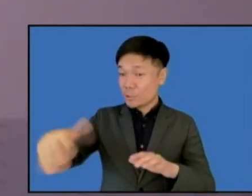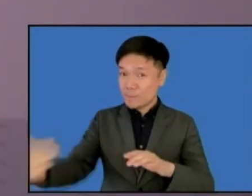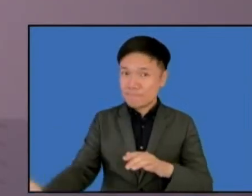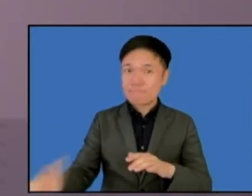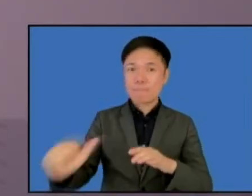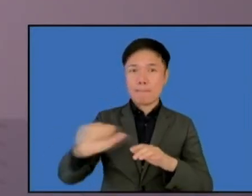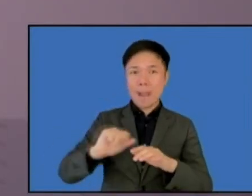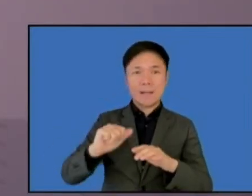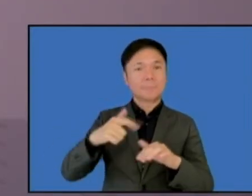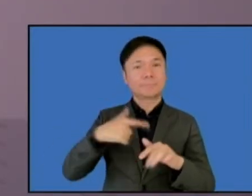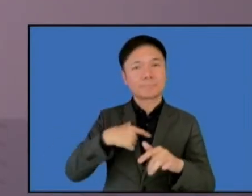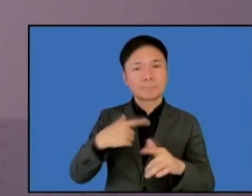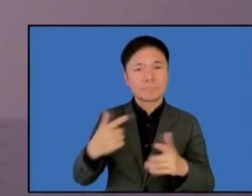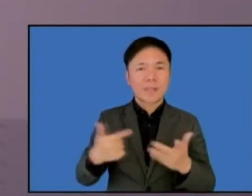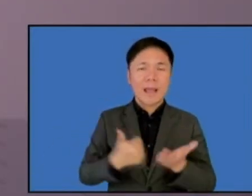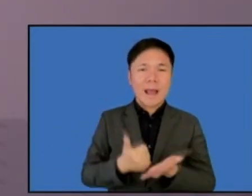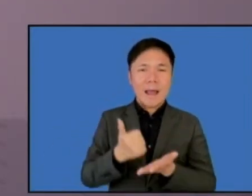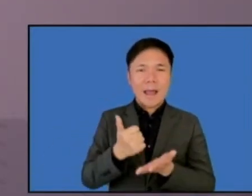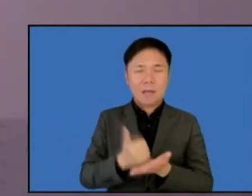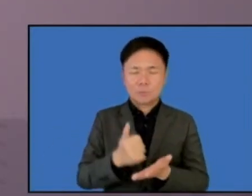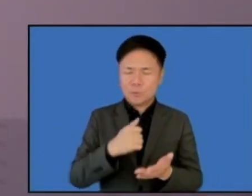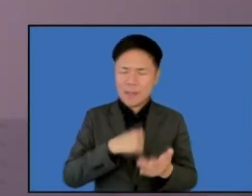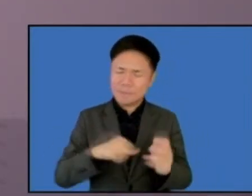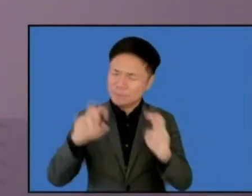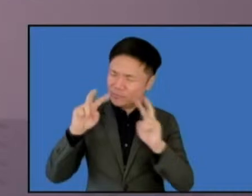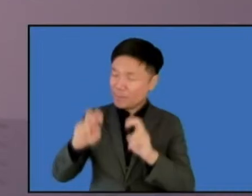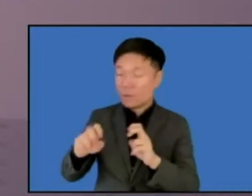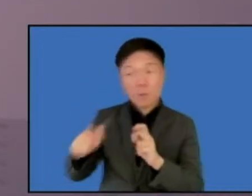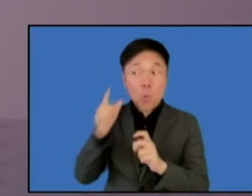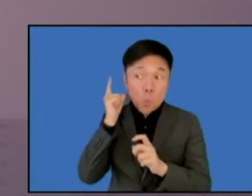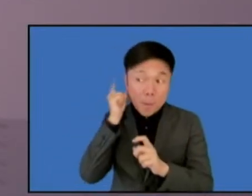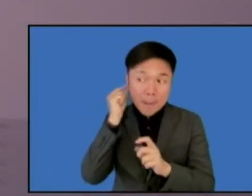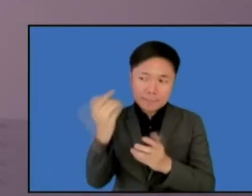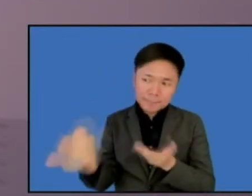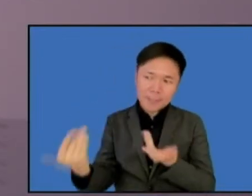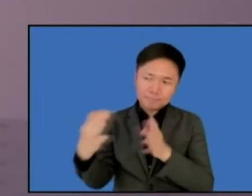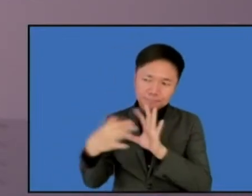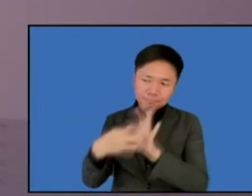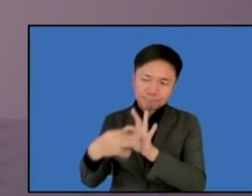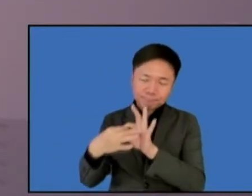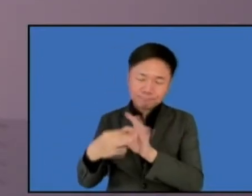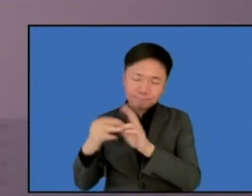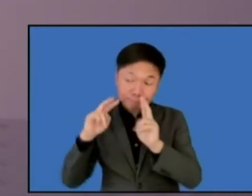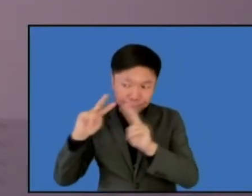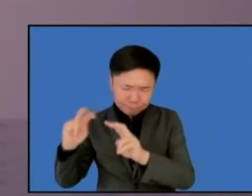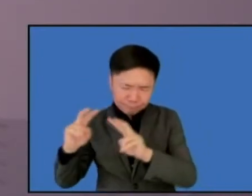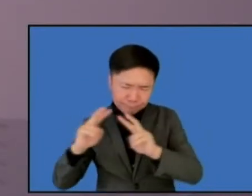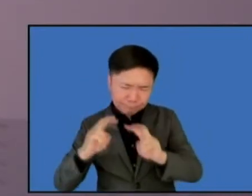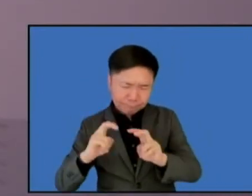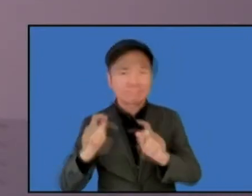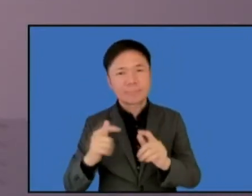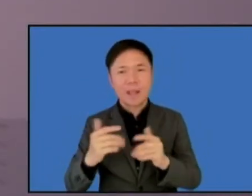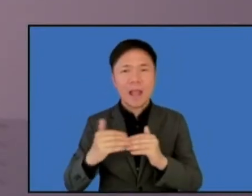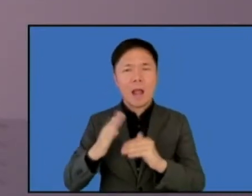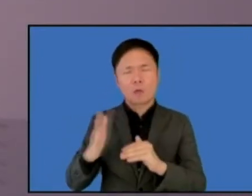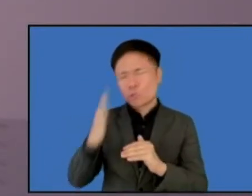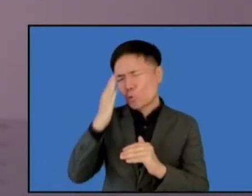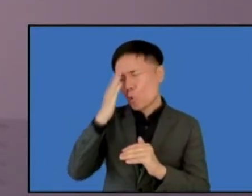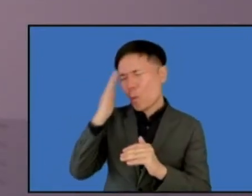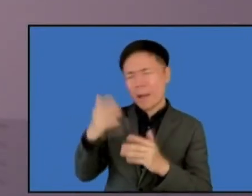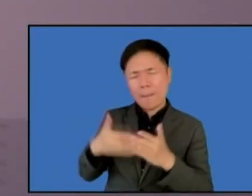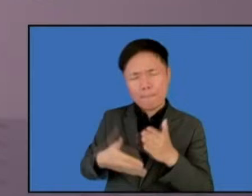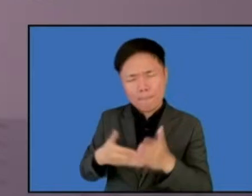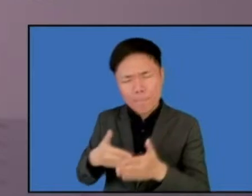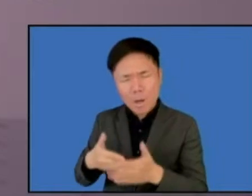feminist participatory action research, which enabled them to document the systemic challenges faced by women migrants, develop